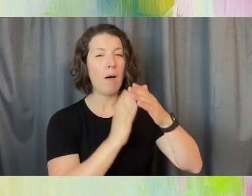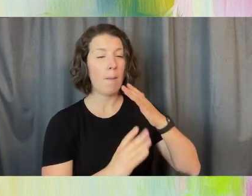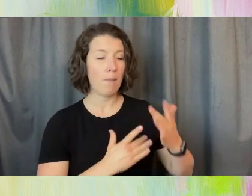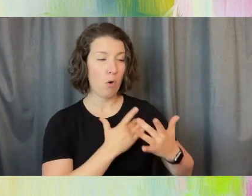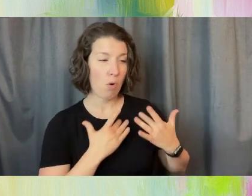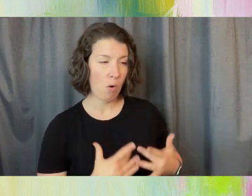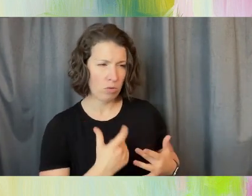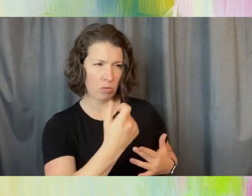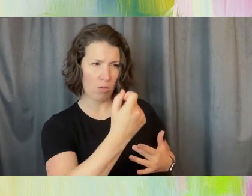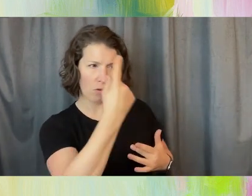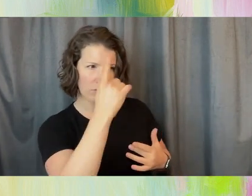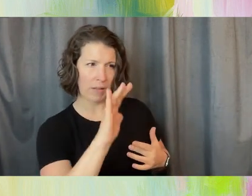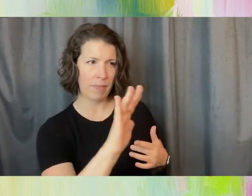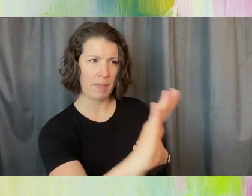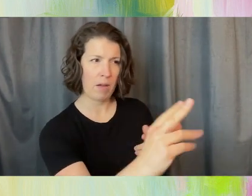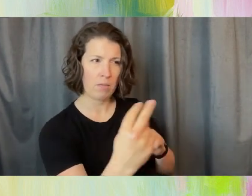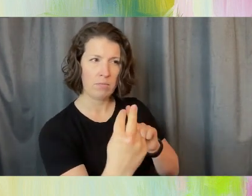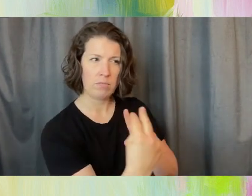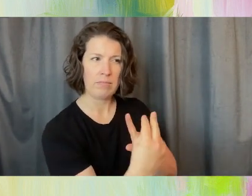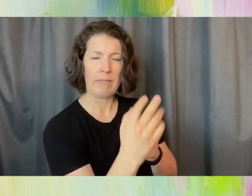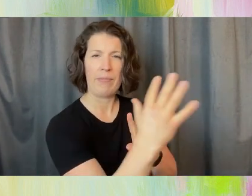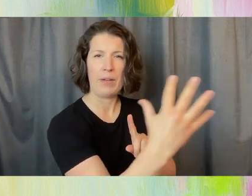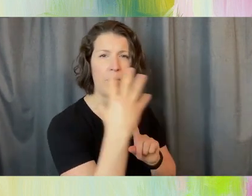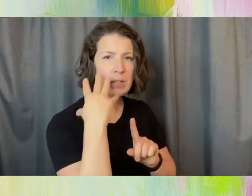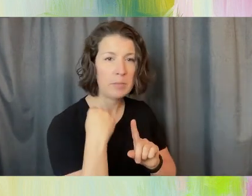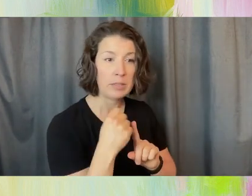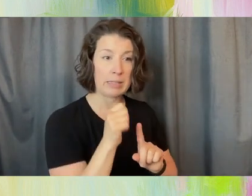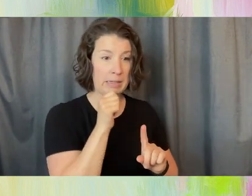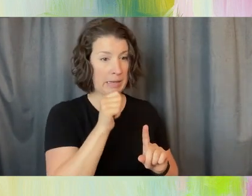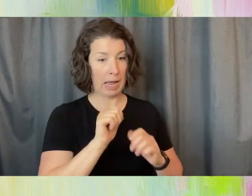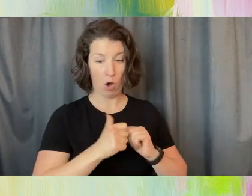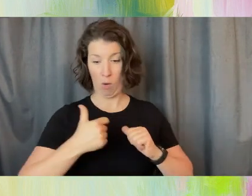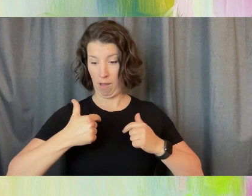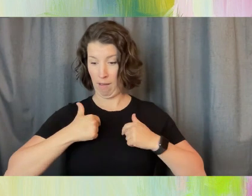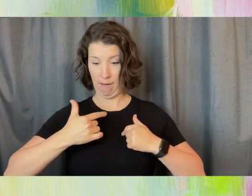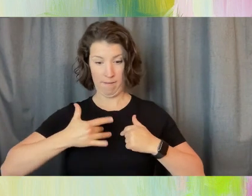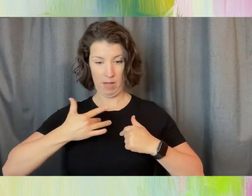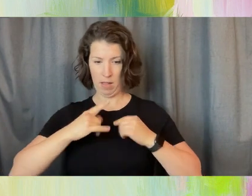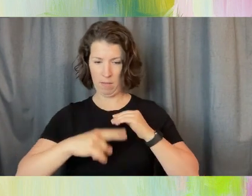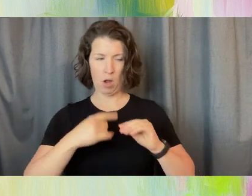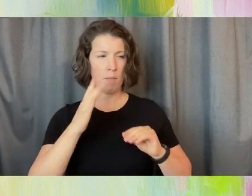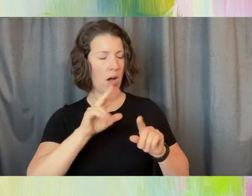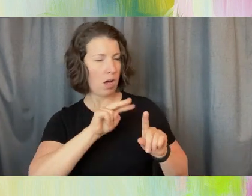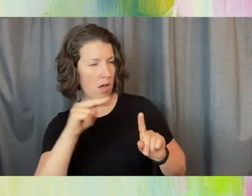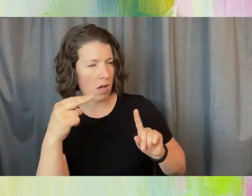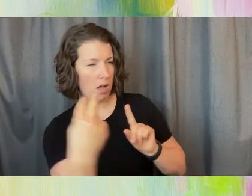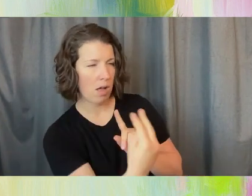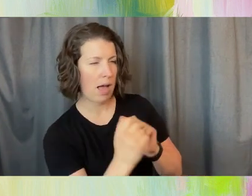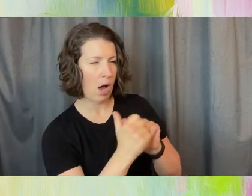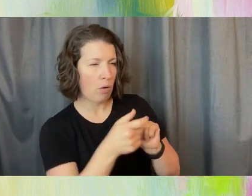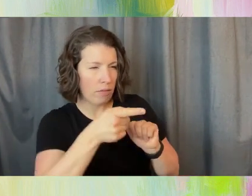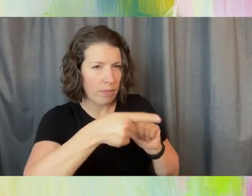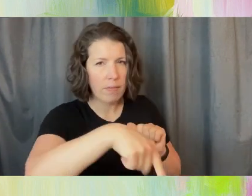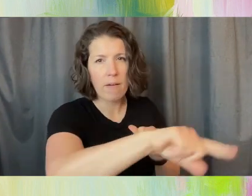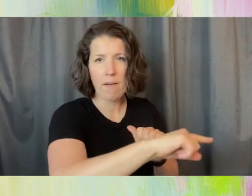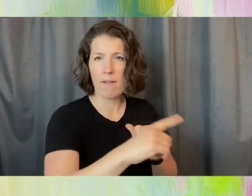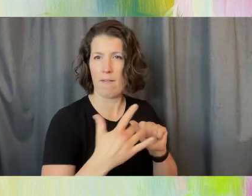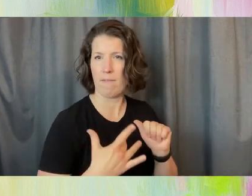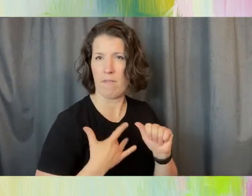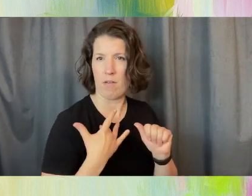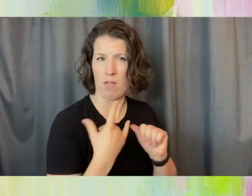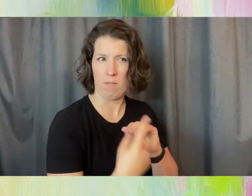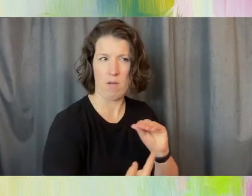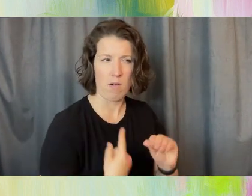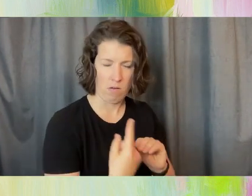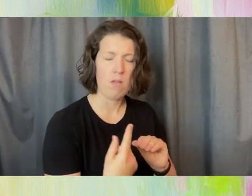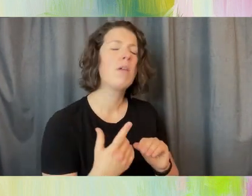perspective, not as we imagine we would feel. And I think this is just exemplifies what learning from communities